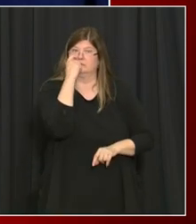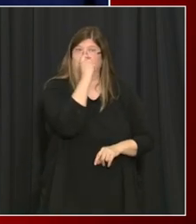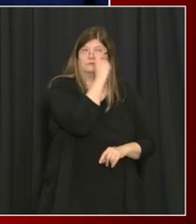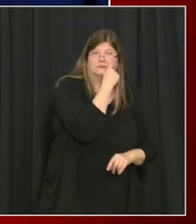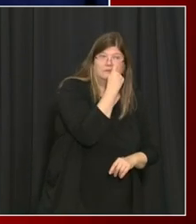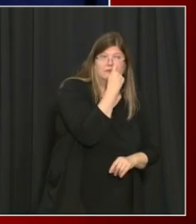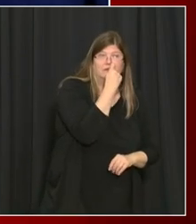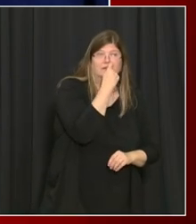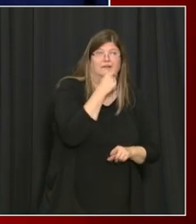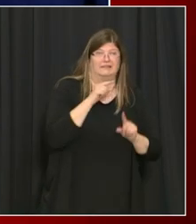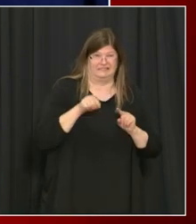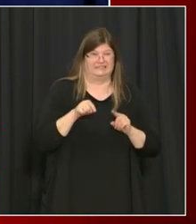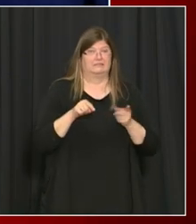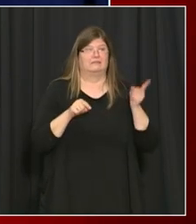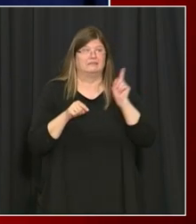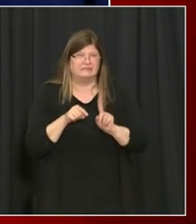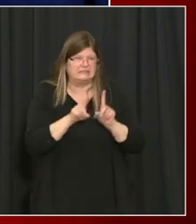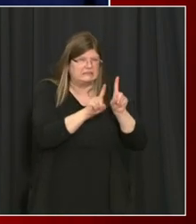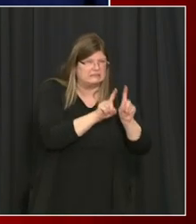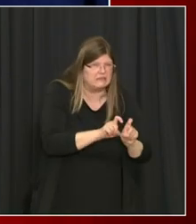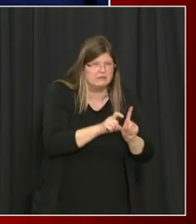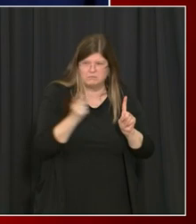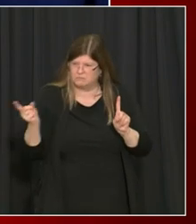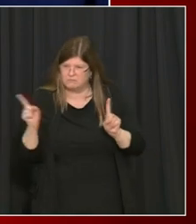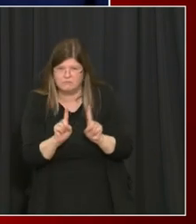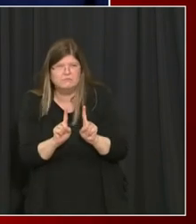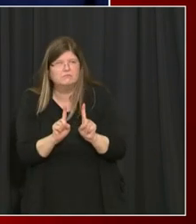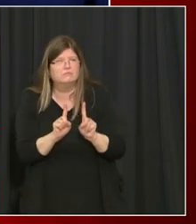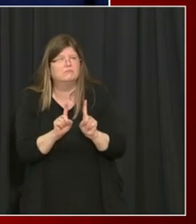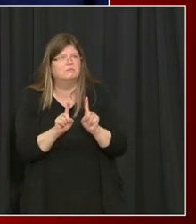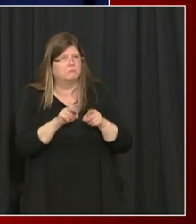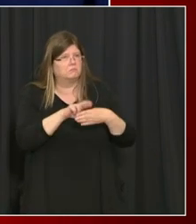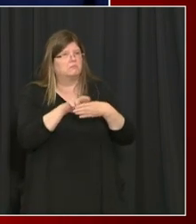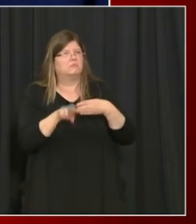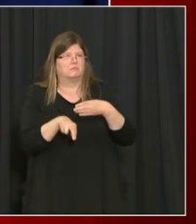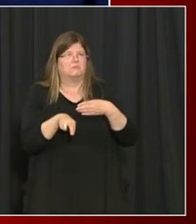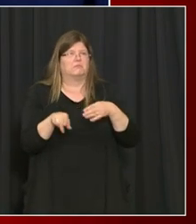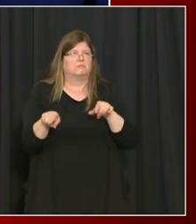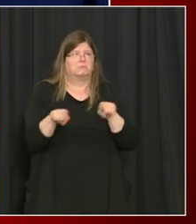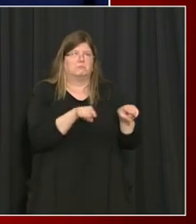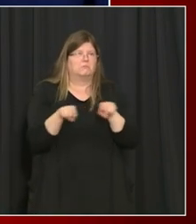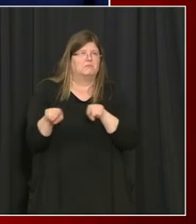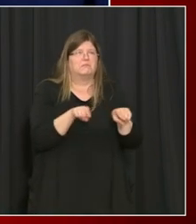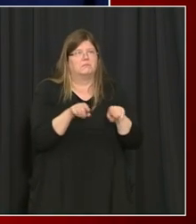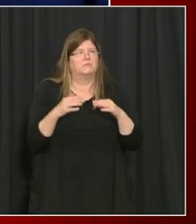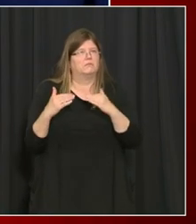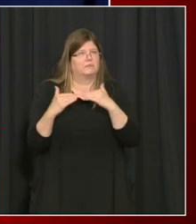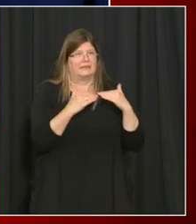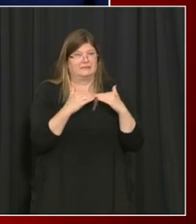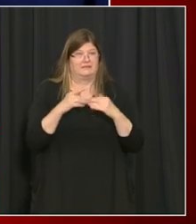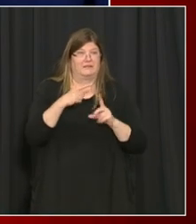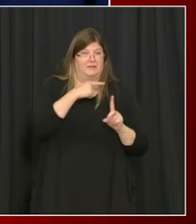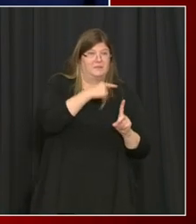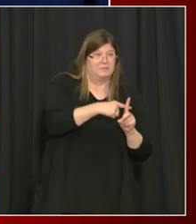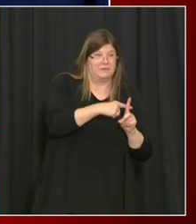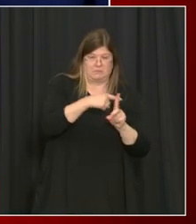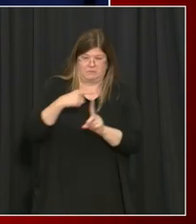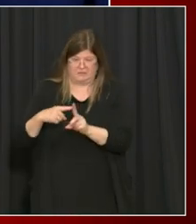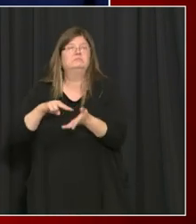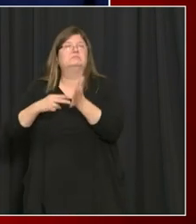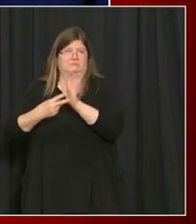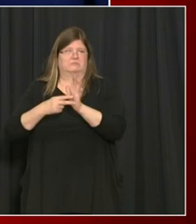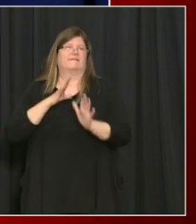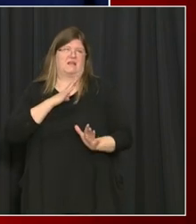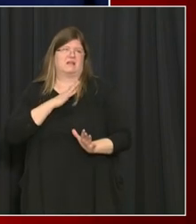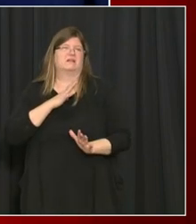back, and then we have confirmed that we are getting the same results. Remember, the Abbotts are positive when they're positive. We do call it a presumptive